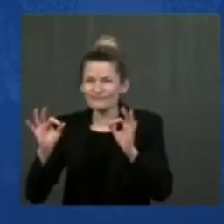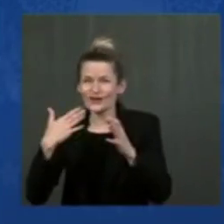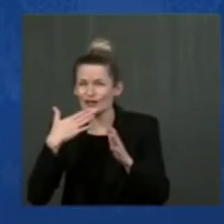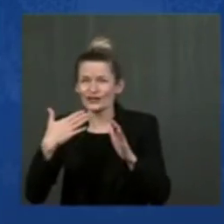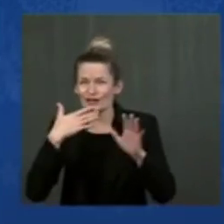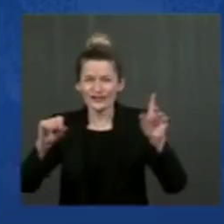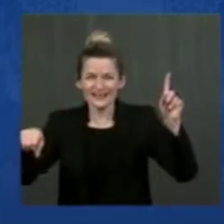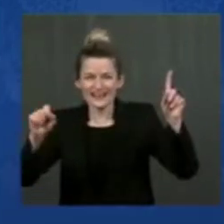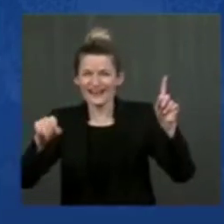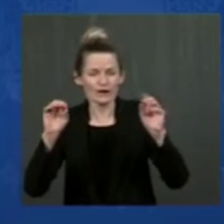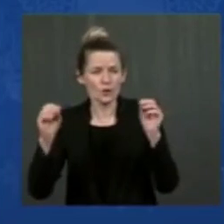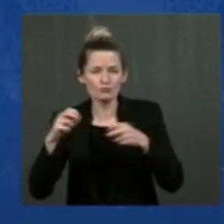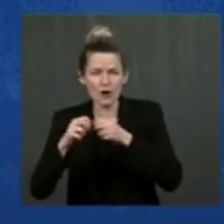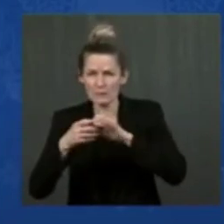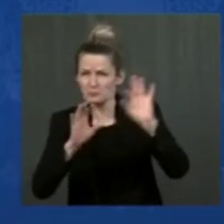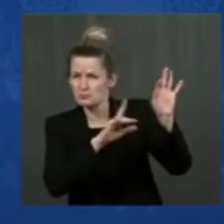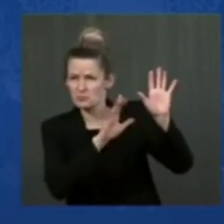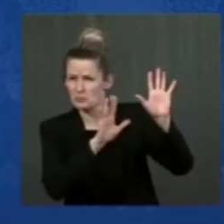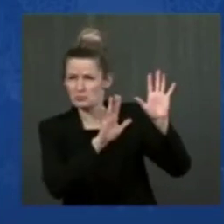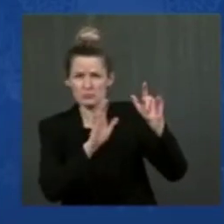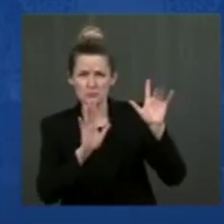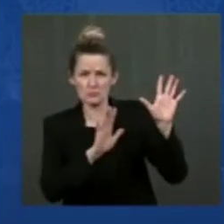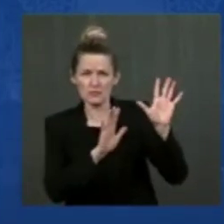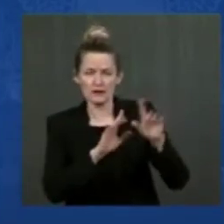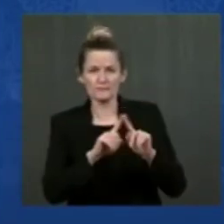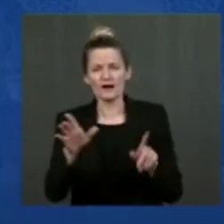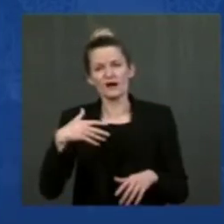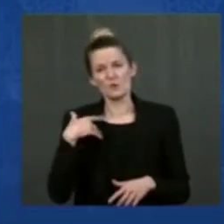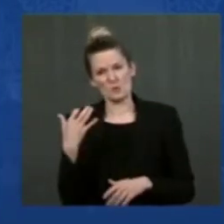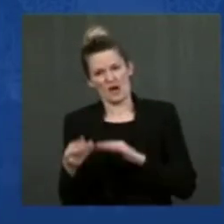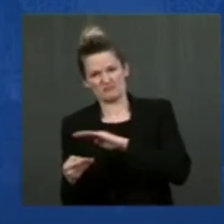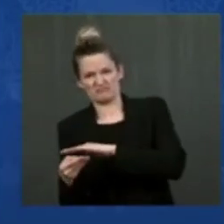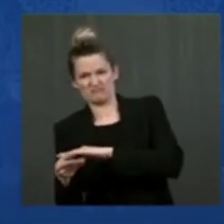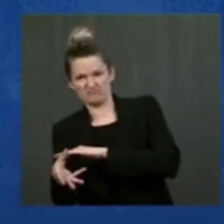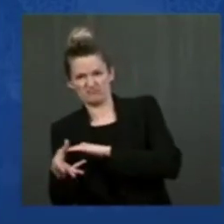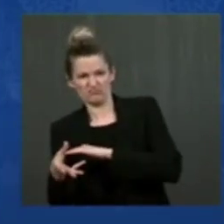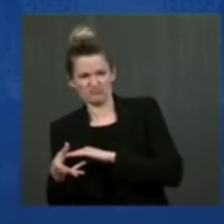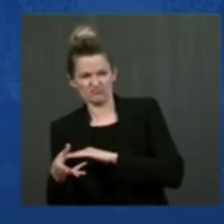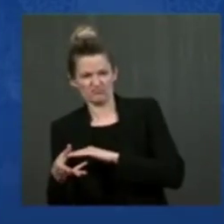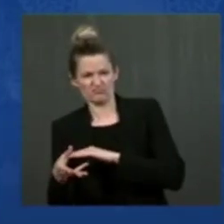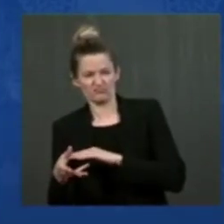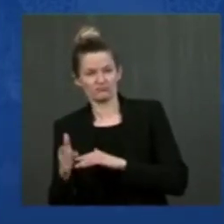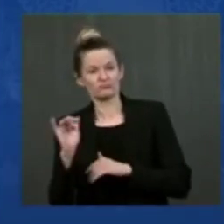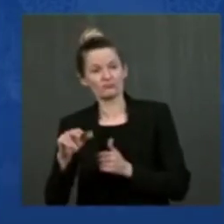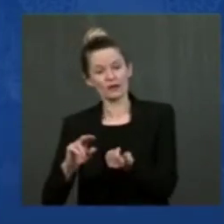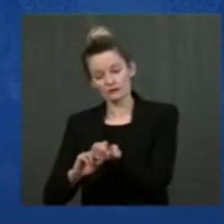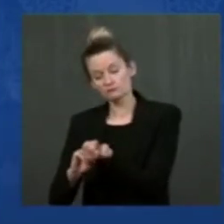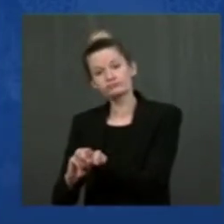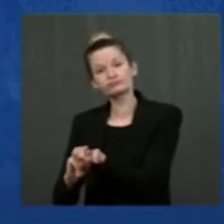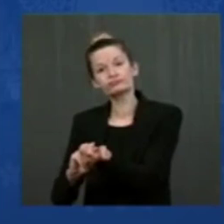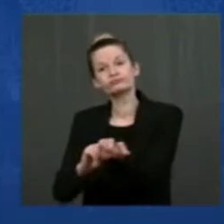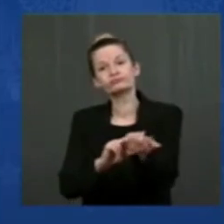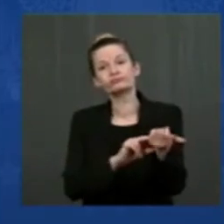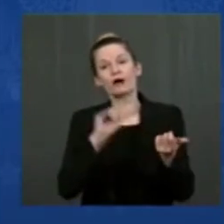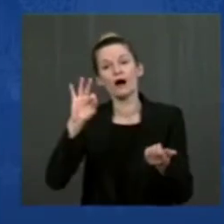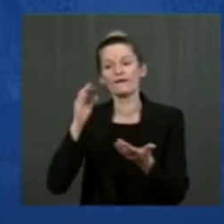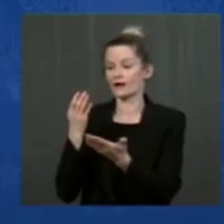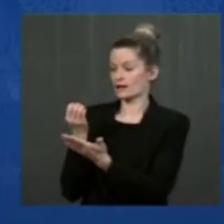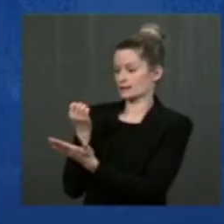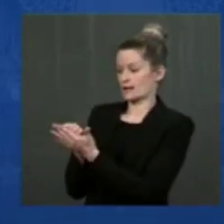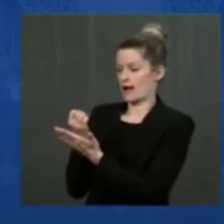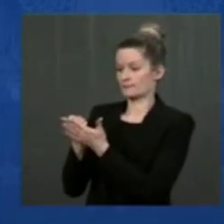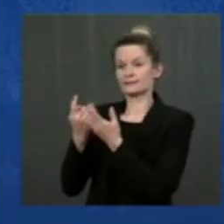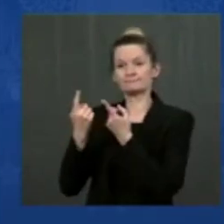But look, let me tell you something. My measure of economic success is how families like mine growing up, working